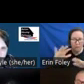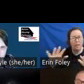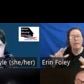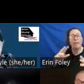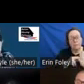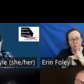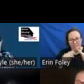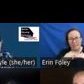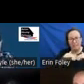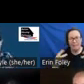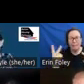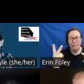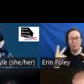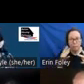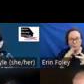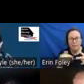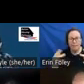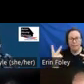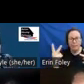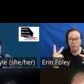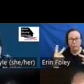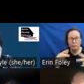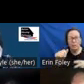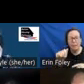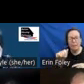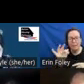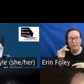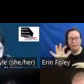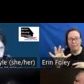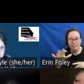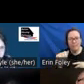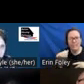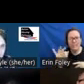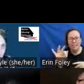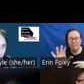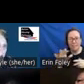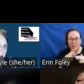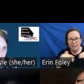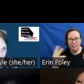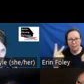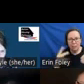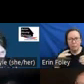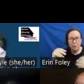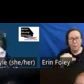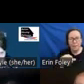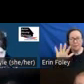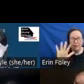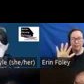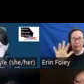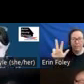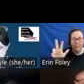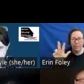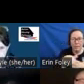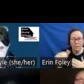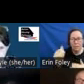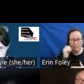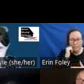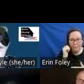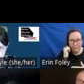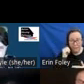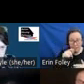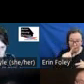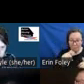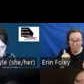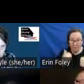Level 2 AFC, which pays about $53 a day. The provider must live in the same legal